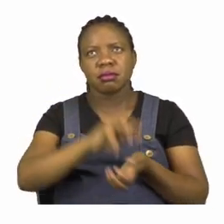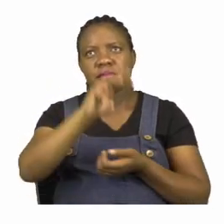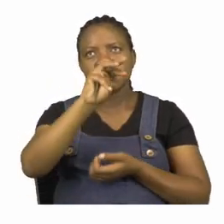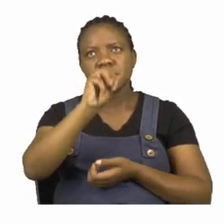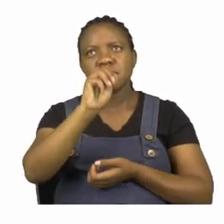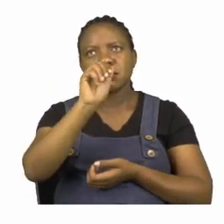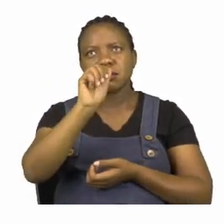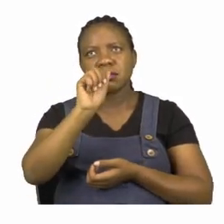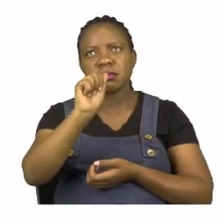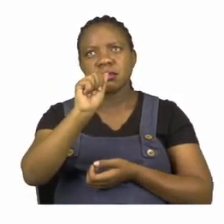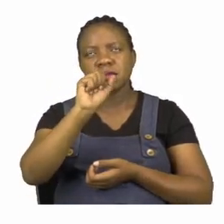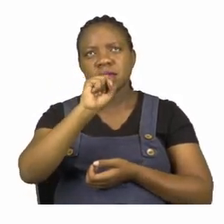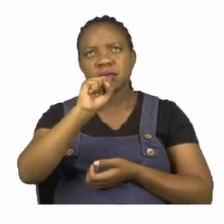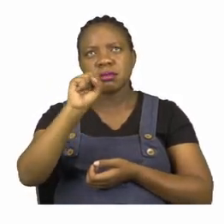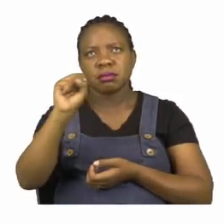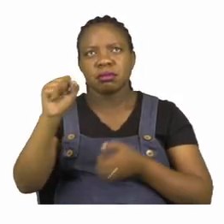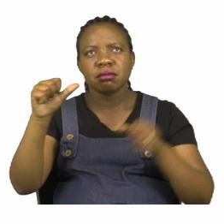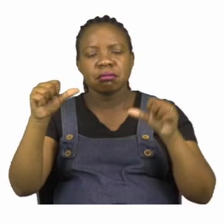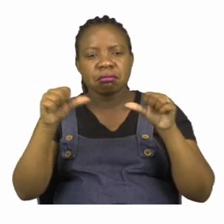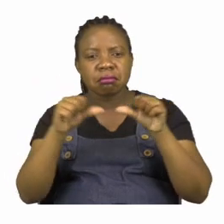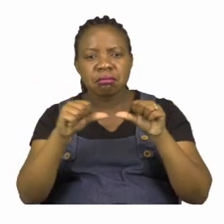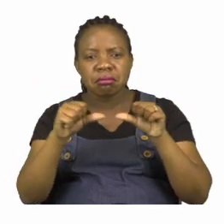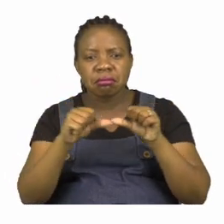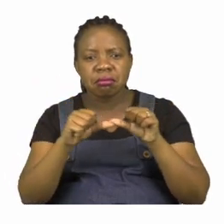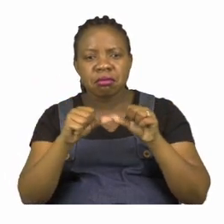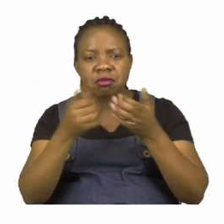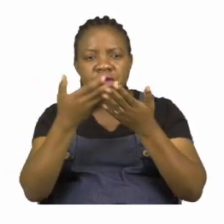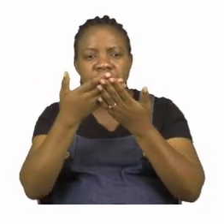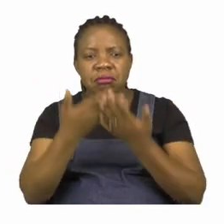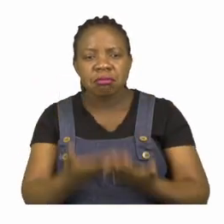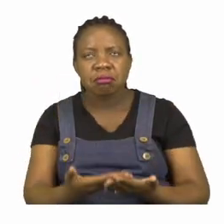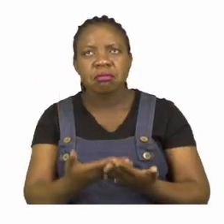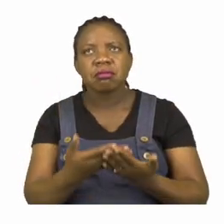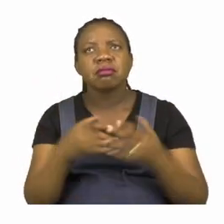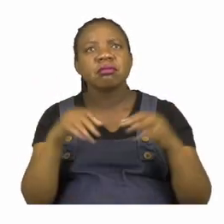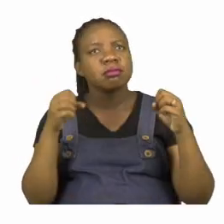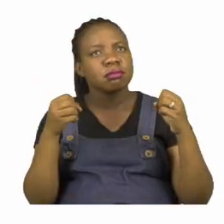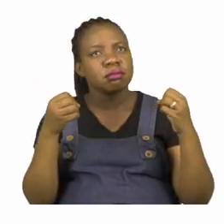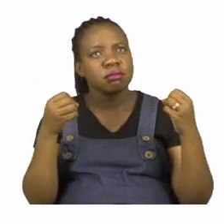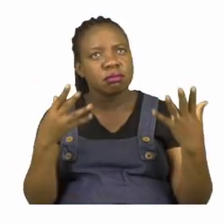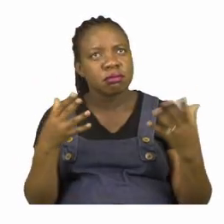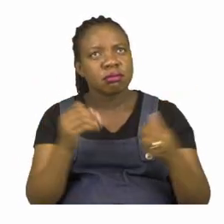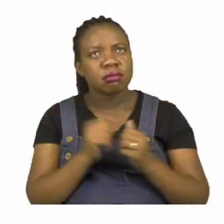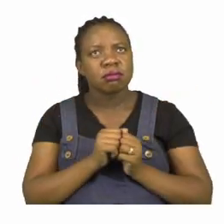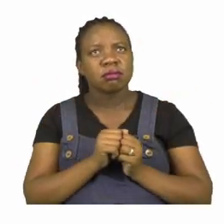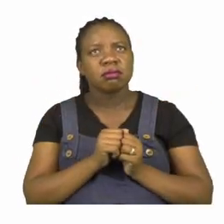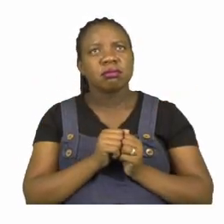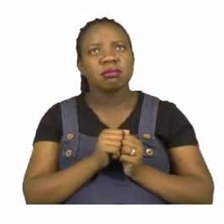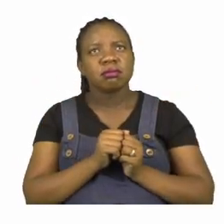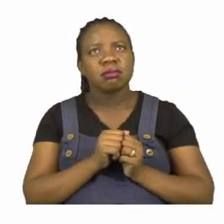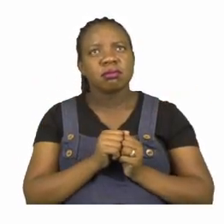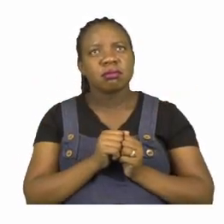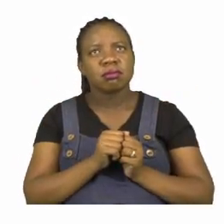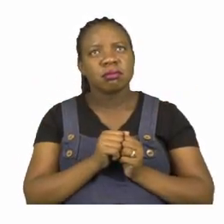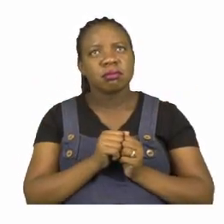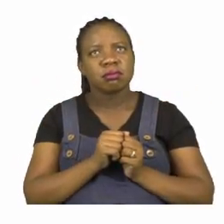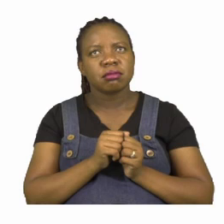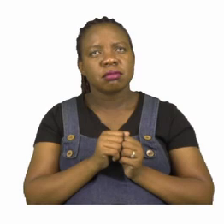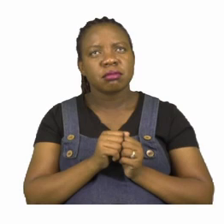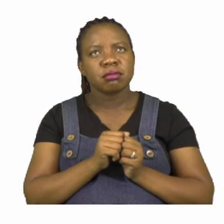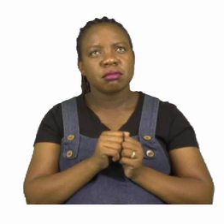things, especially how much they weigh. When we measure how much something weighs, we call